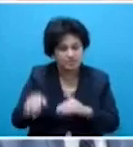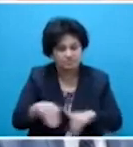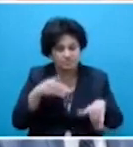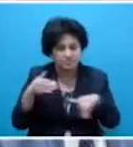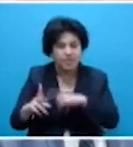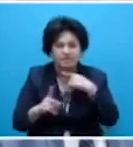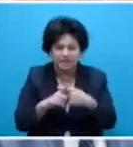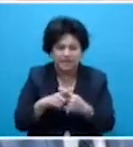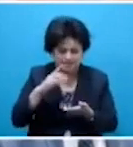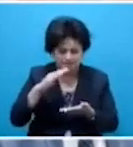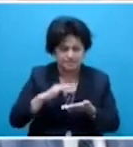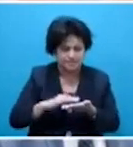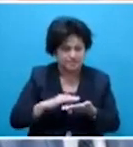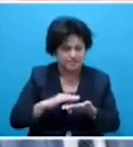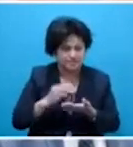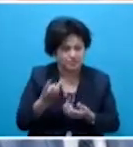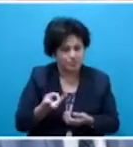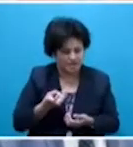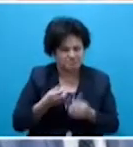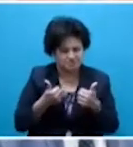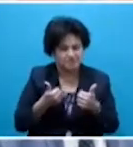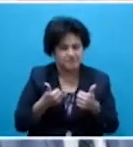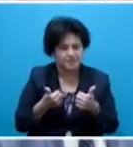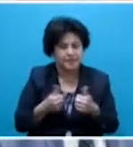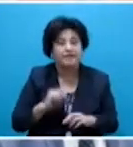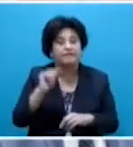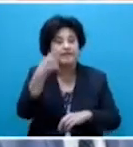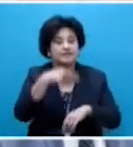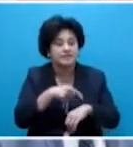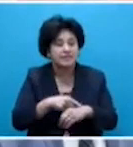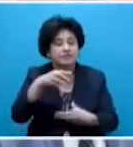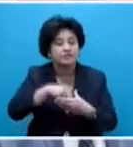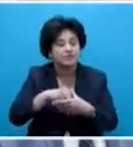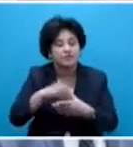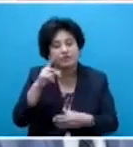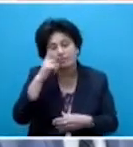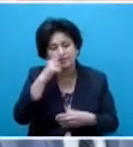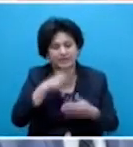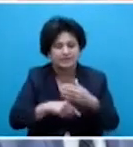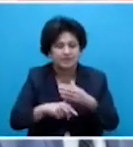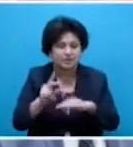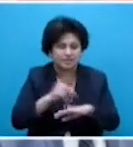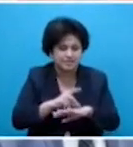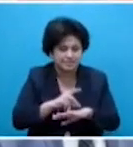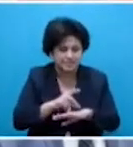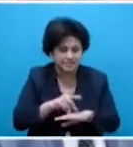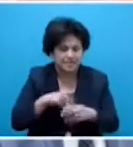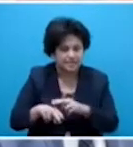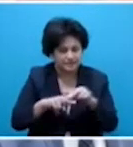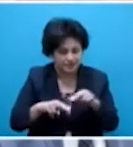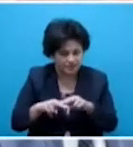wages. For the first time, the Constitution protects the right of disabled Fijians. It recognizes the